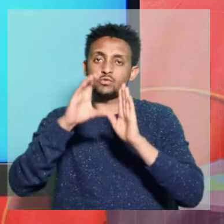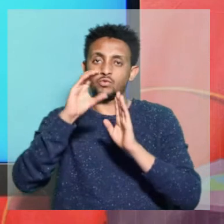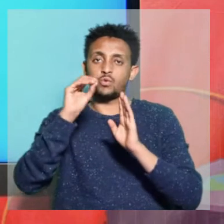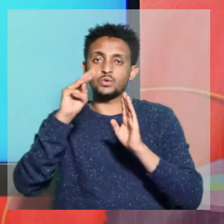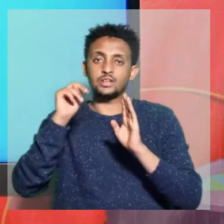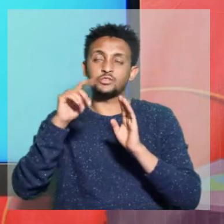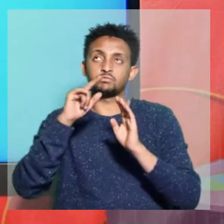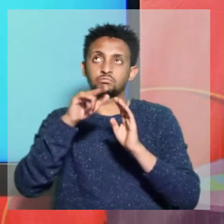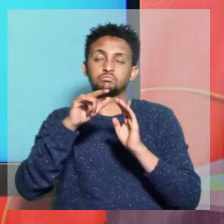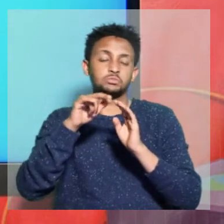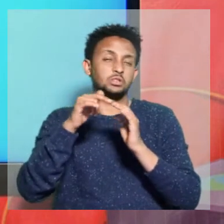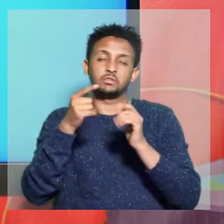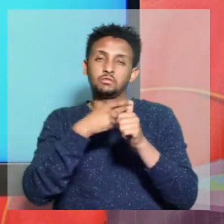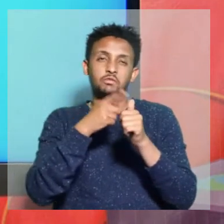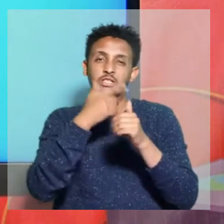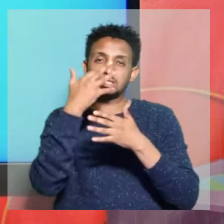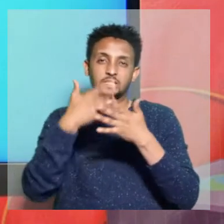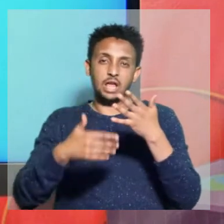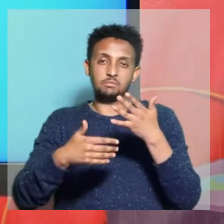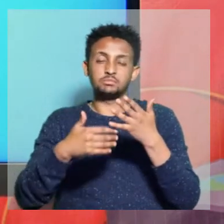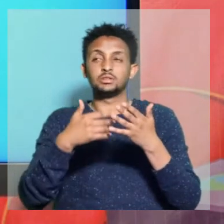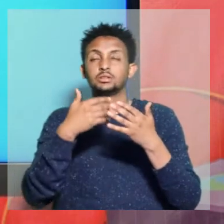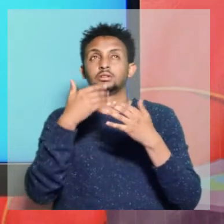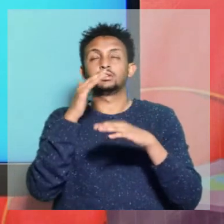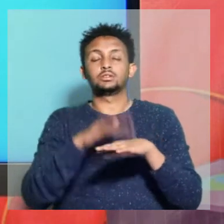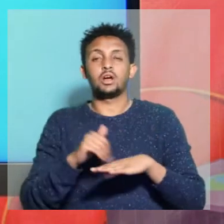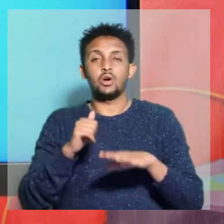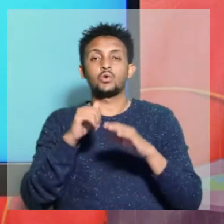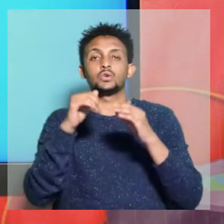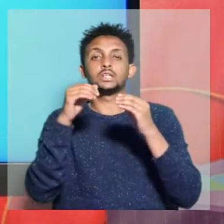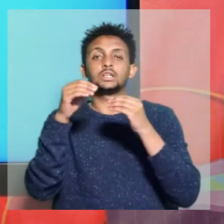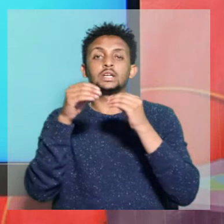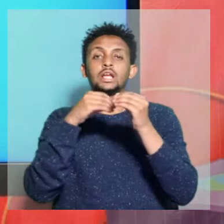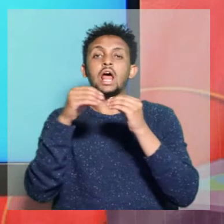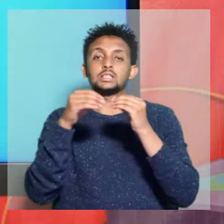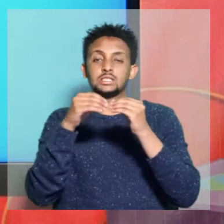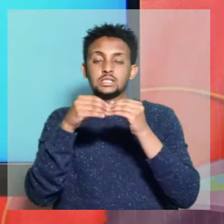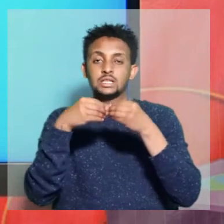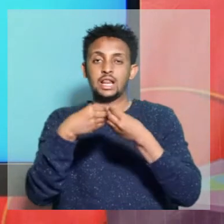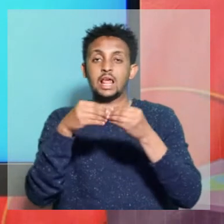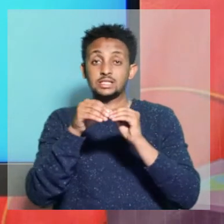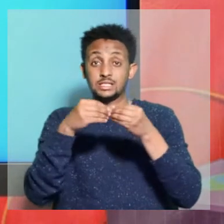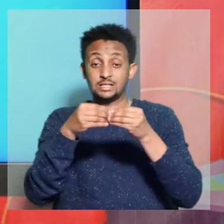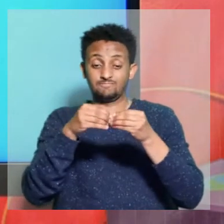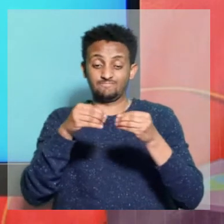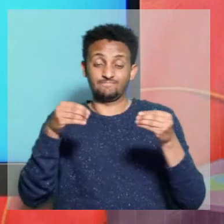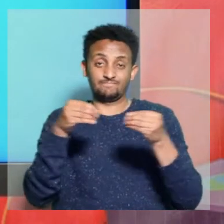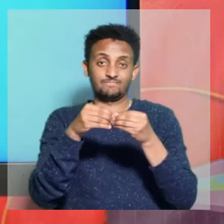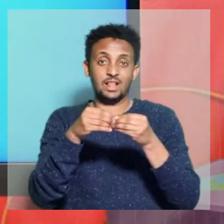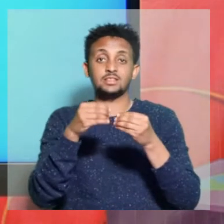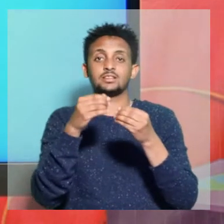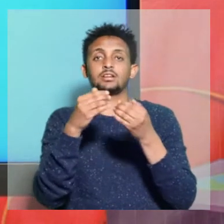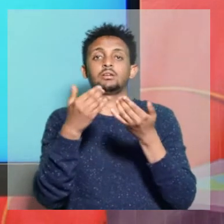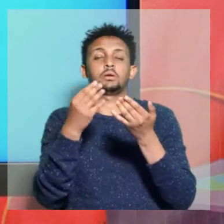of energy. The first type is known to be elastic collision. Under elastic collision, both